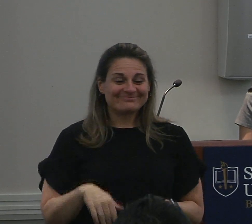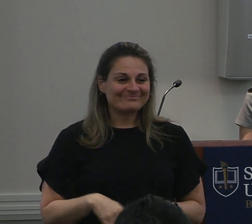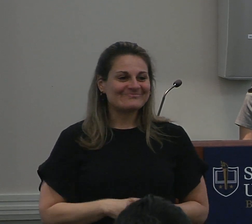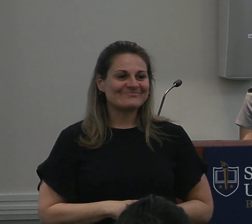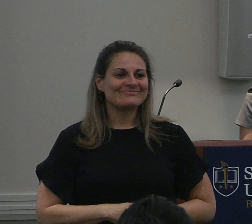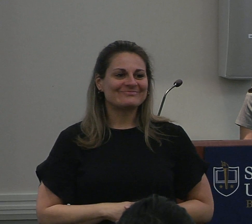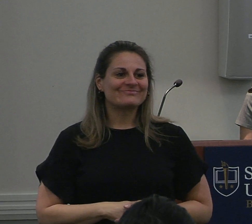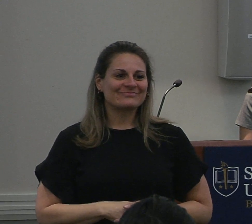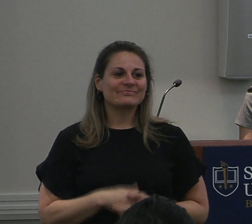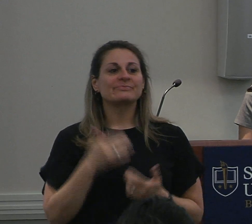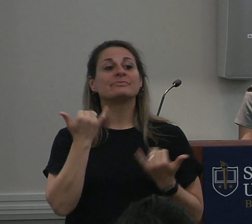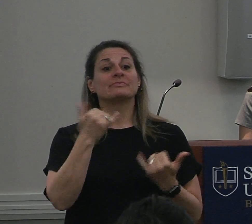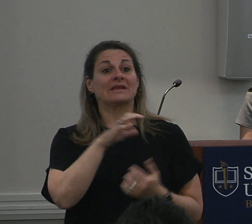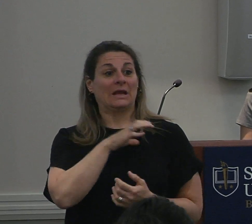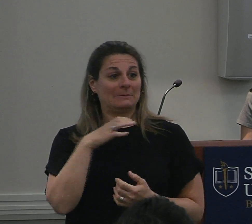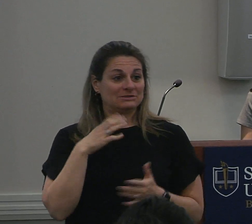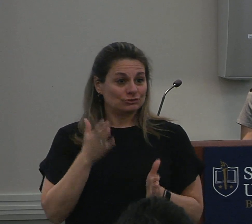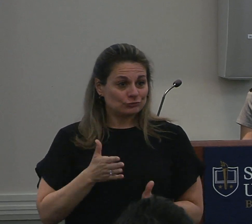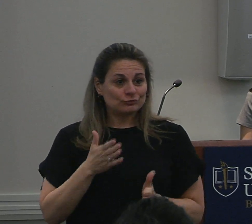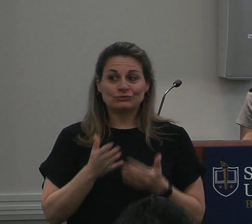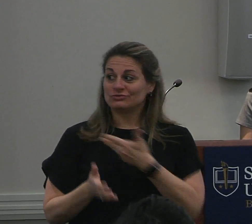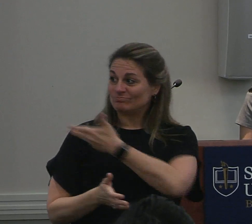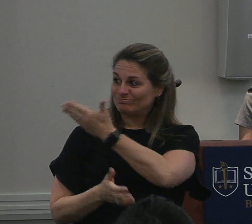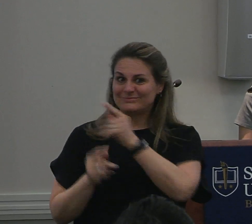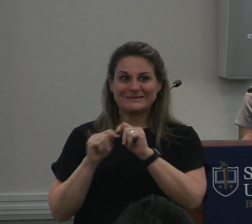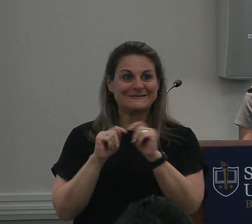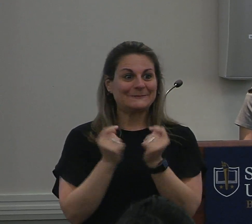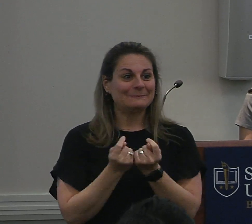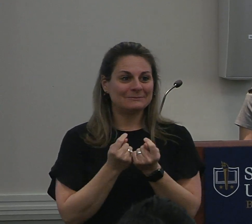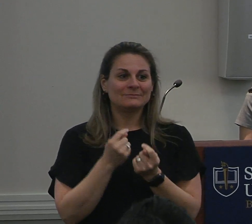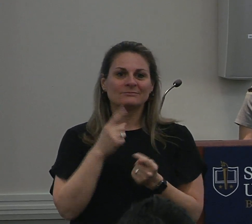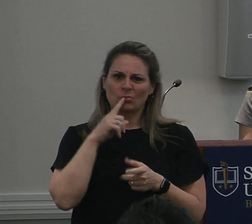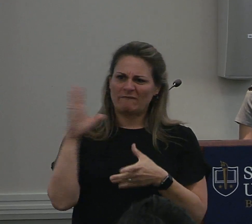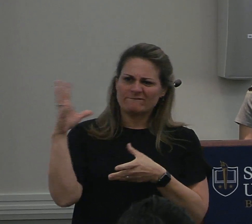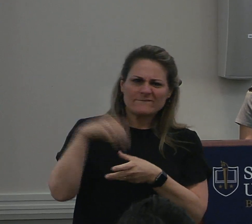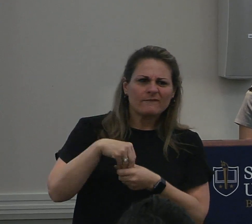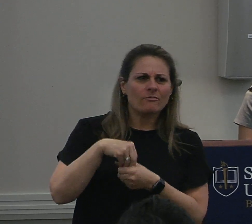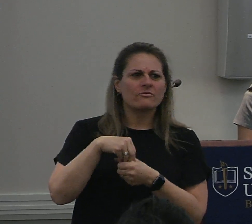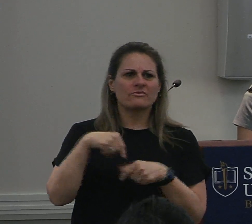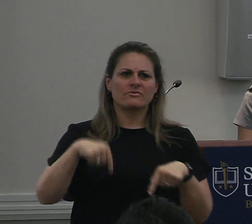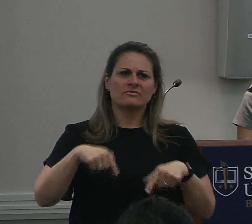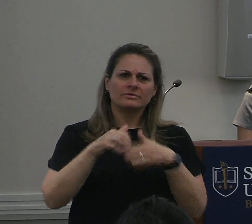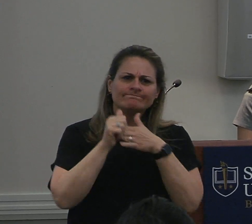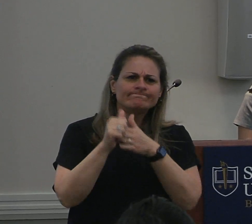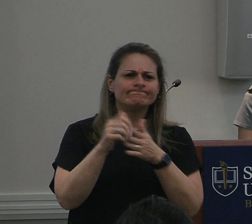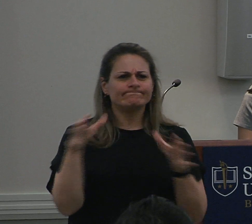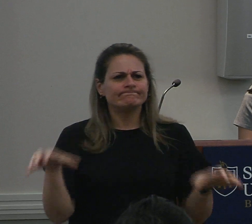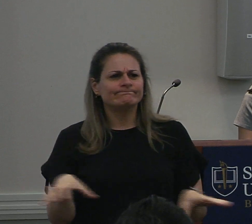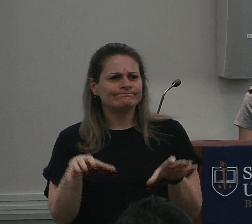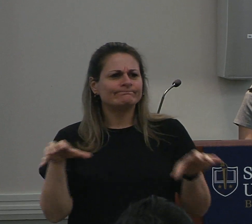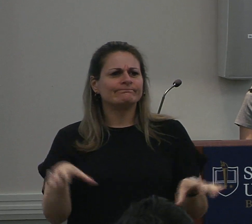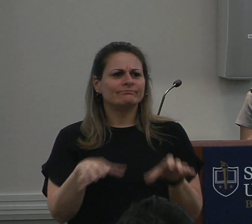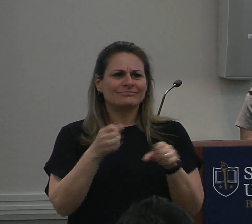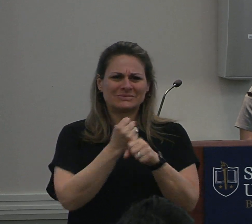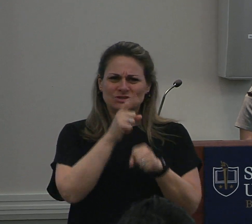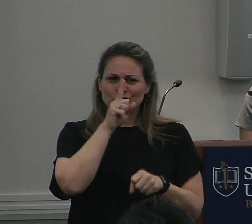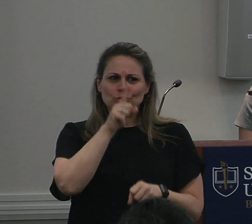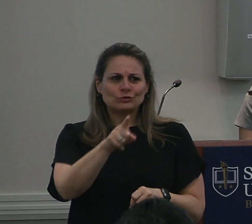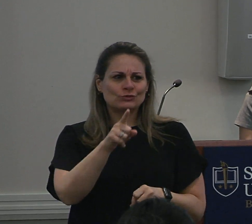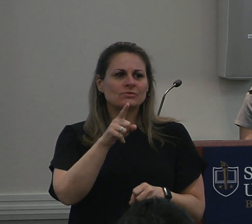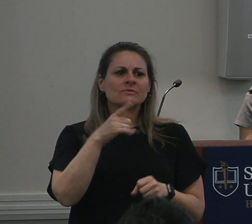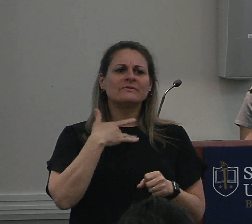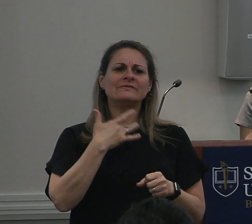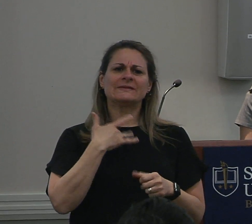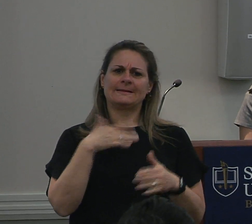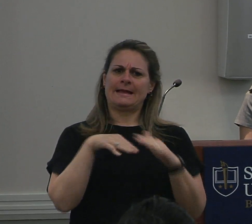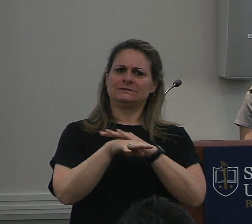to everyone who is on the commission leading the charge in Boston to ensure that we can be a city for everyone